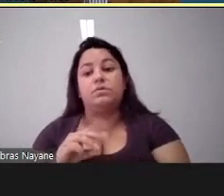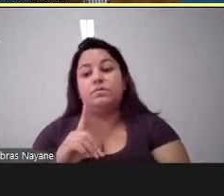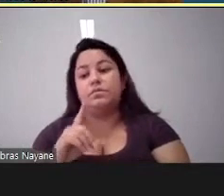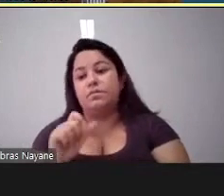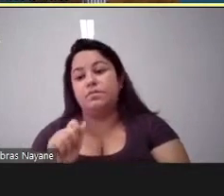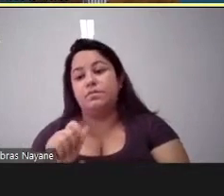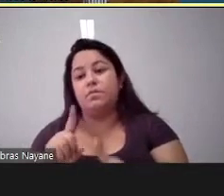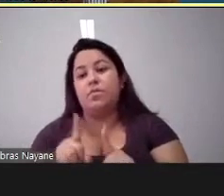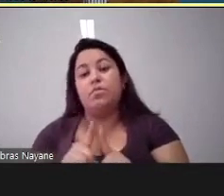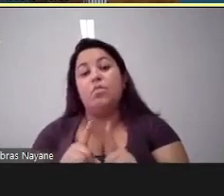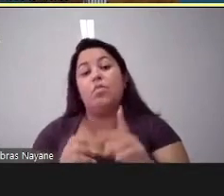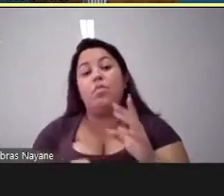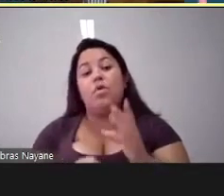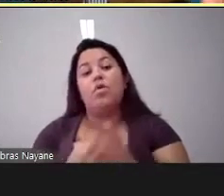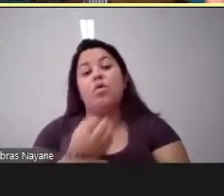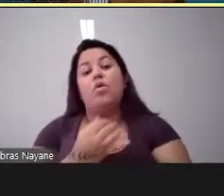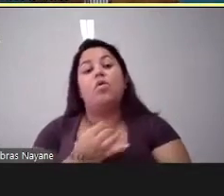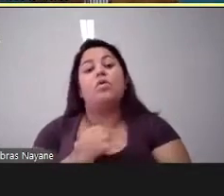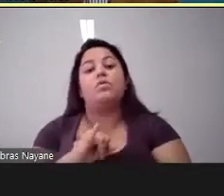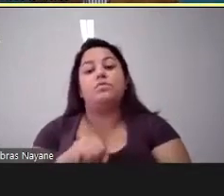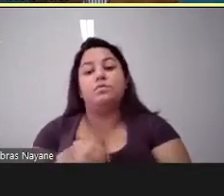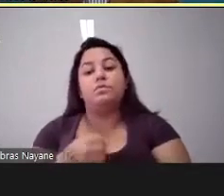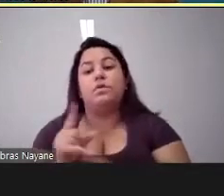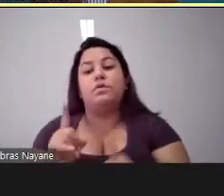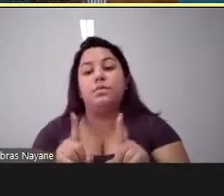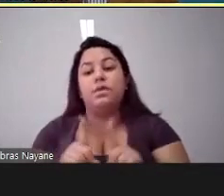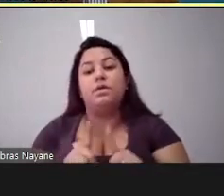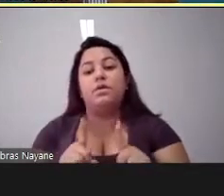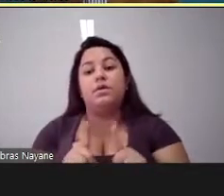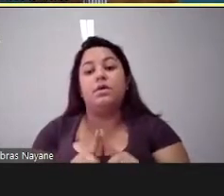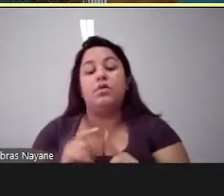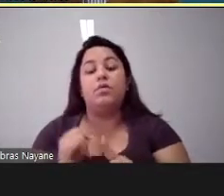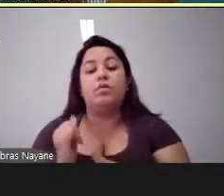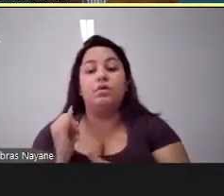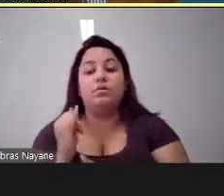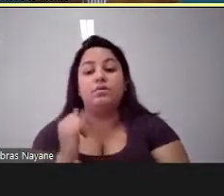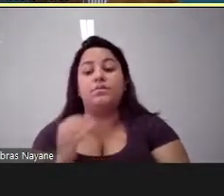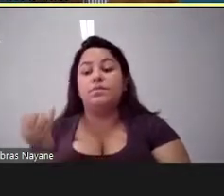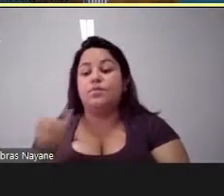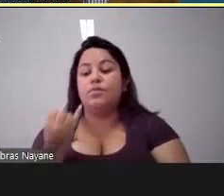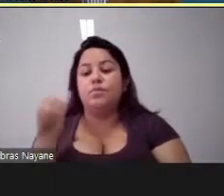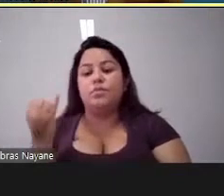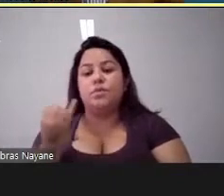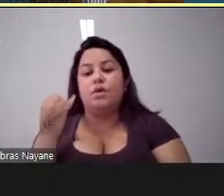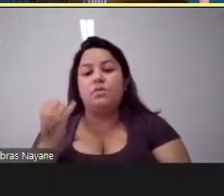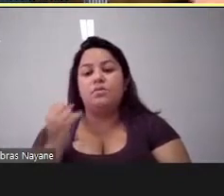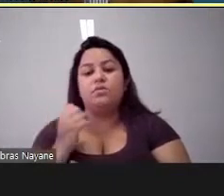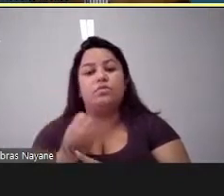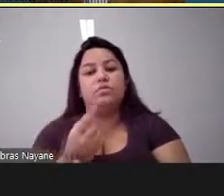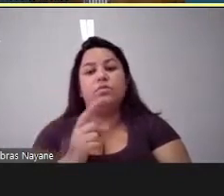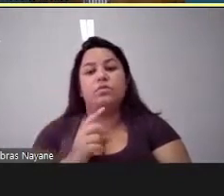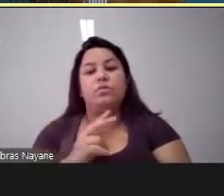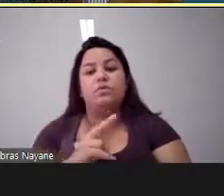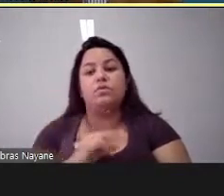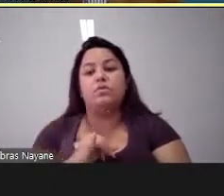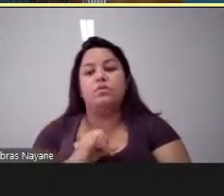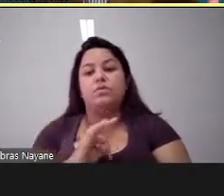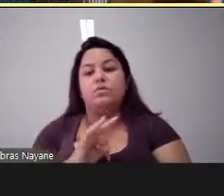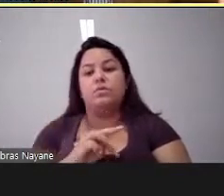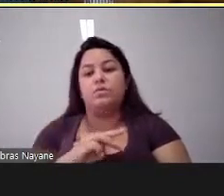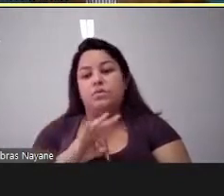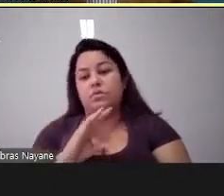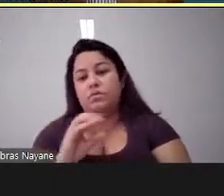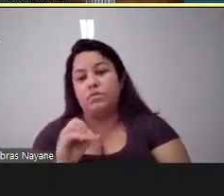rentability is on demand, and you can create opportunities that are so important